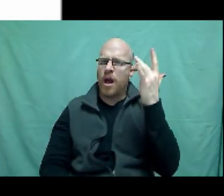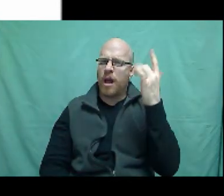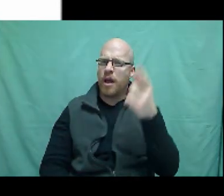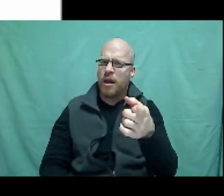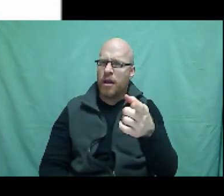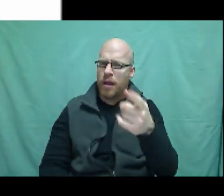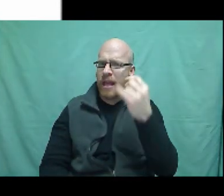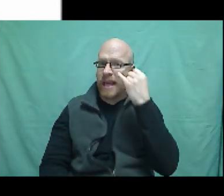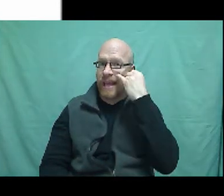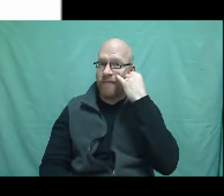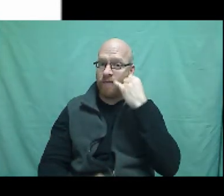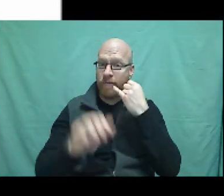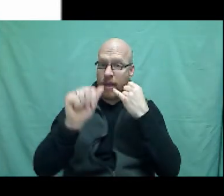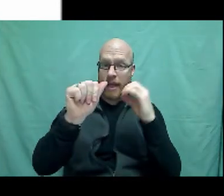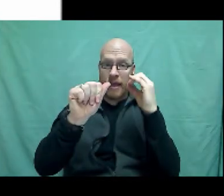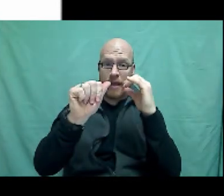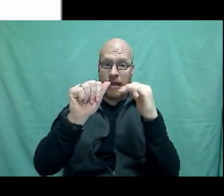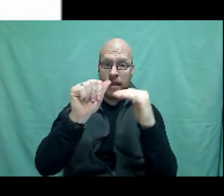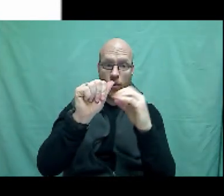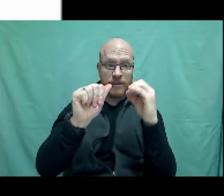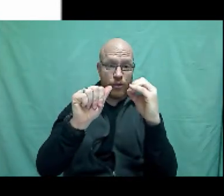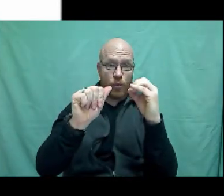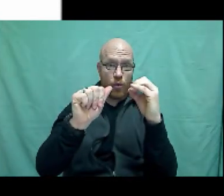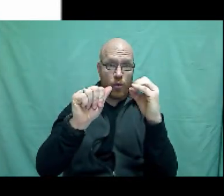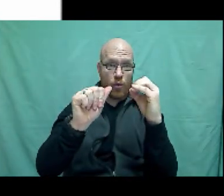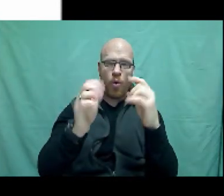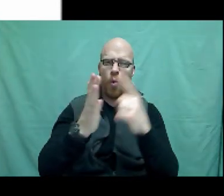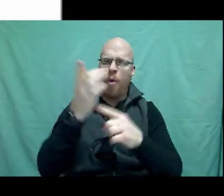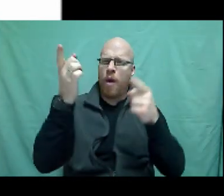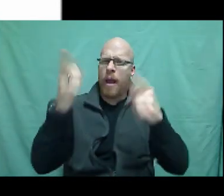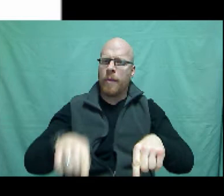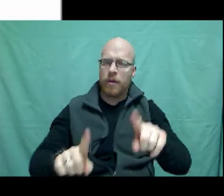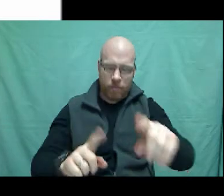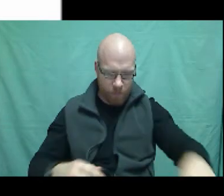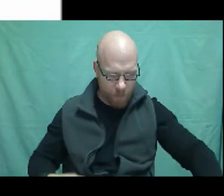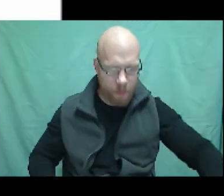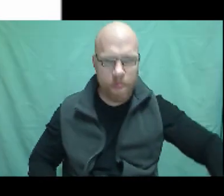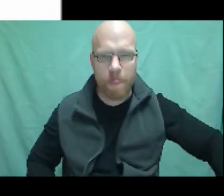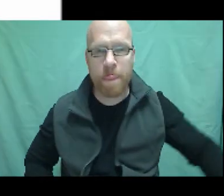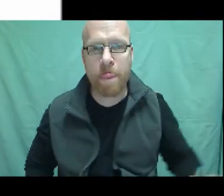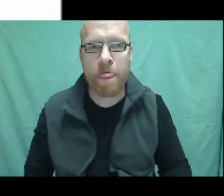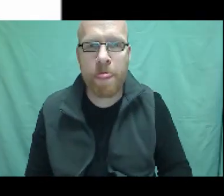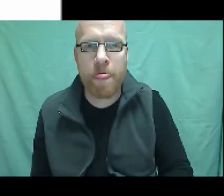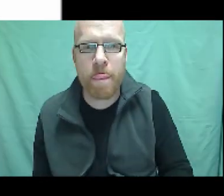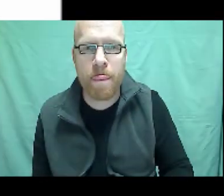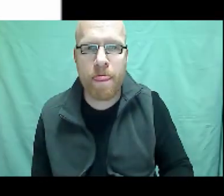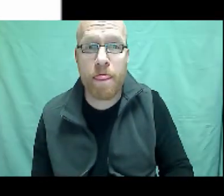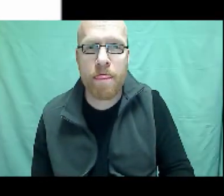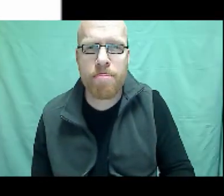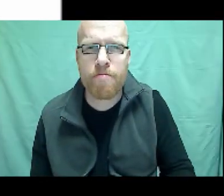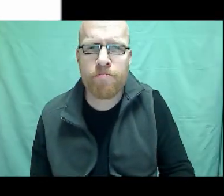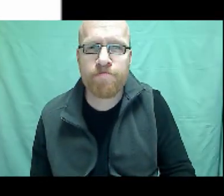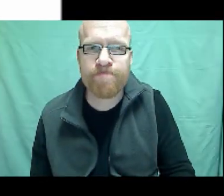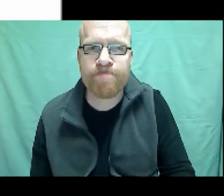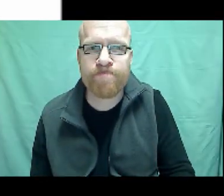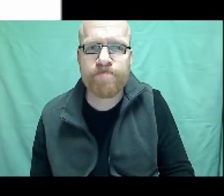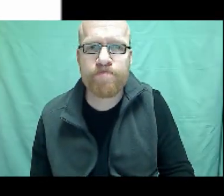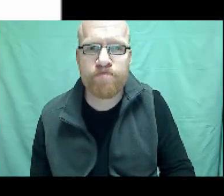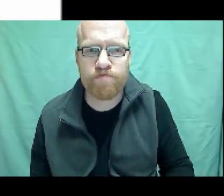Remember, same thing here. We cannot have a cannot equal 0. The reason being, and I'll show you why.